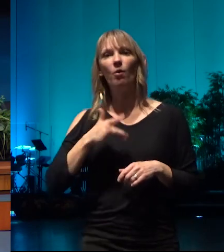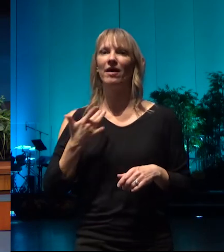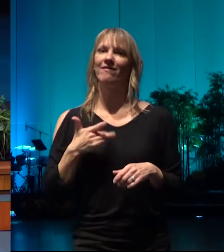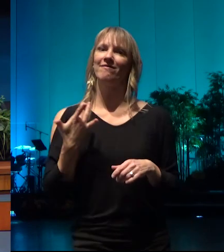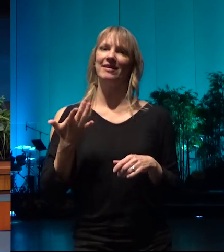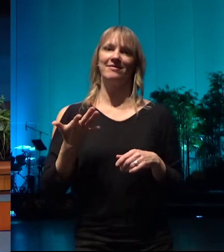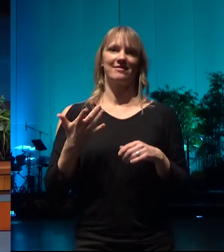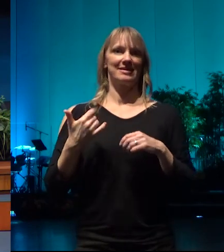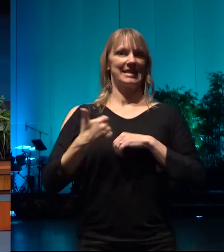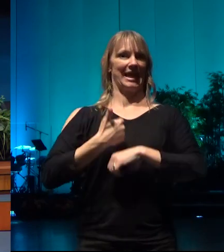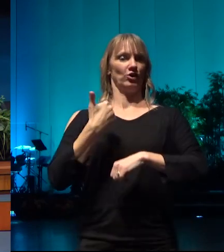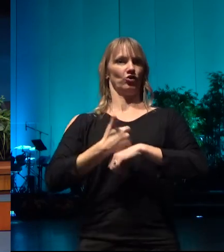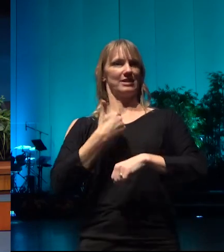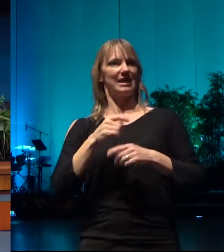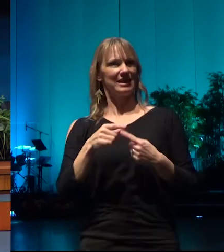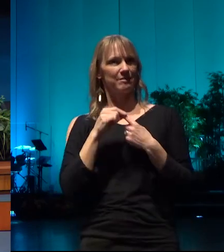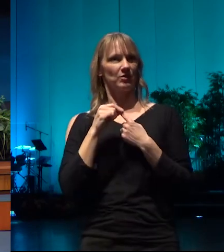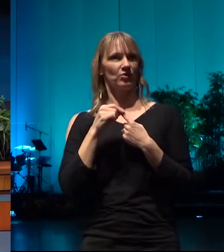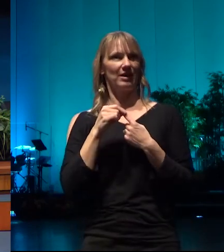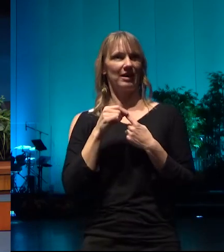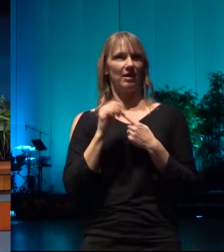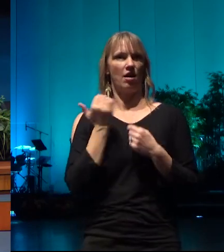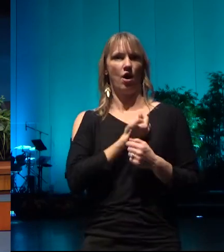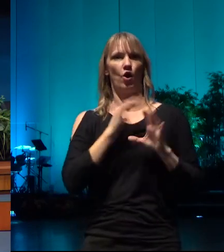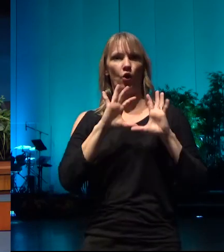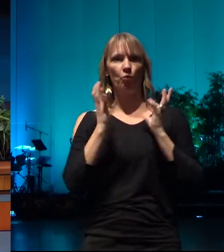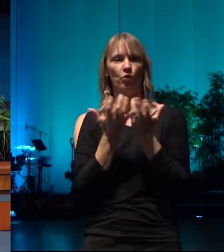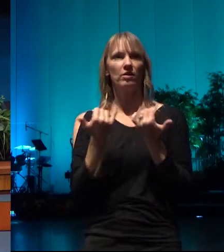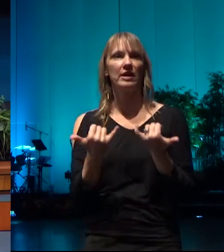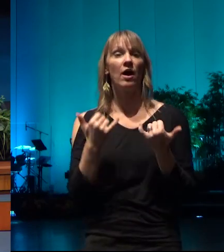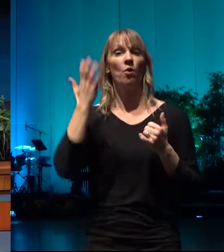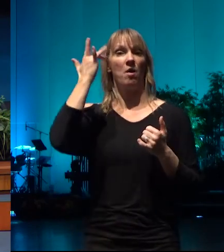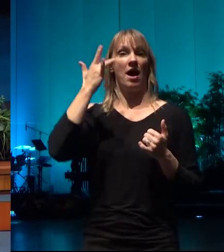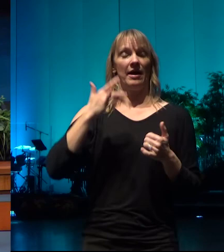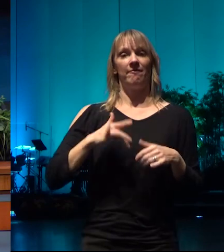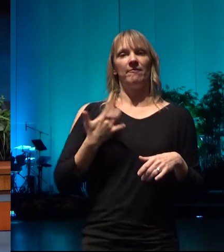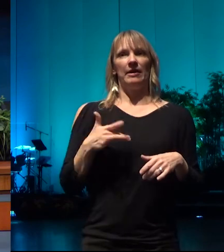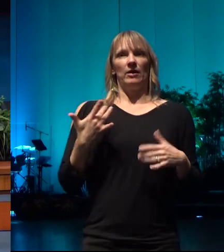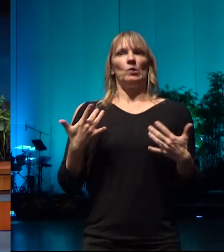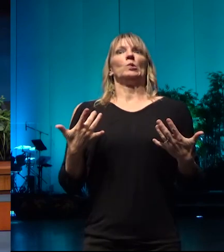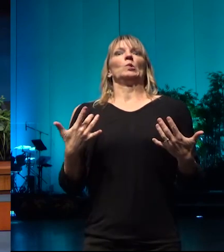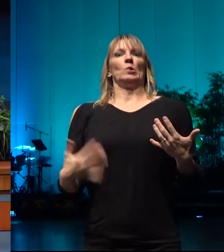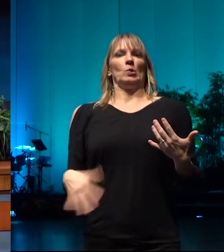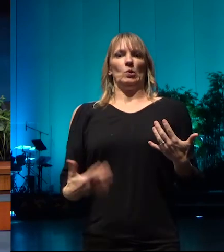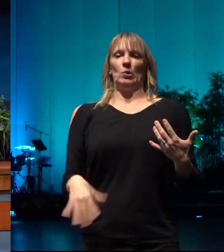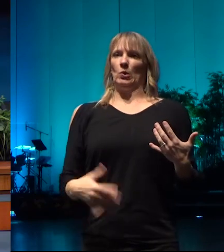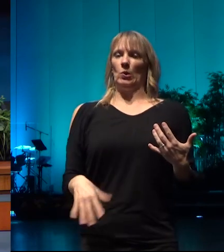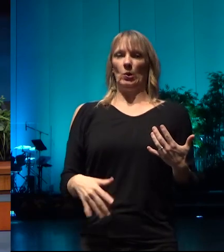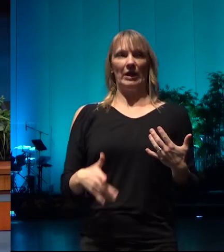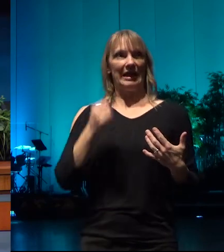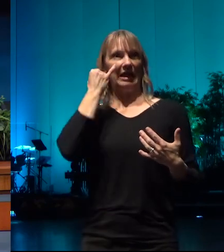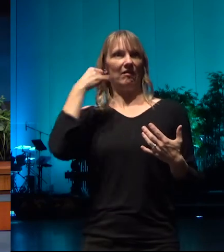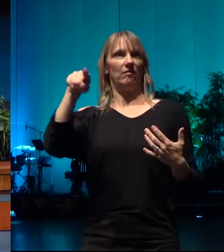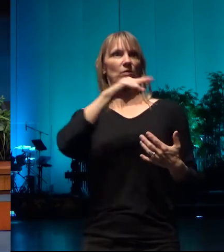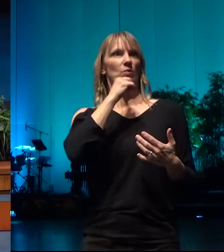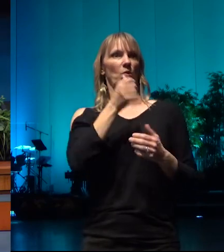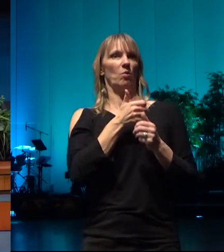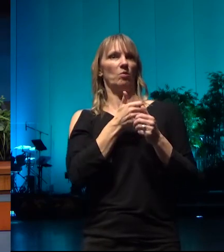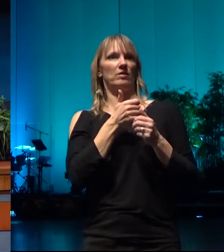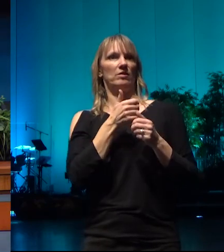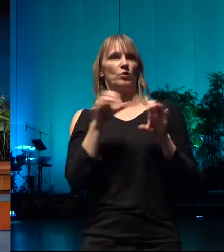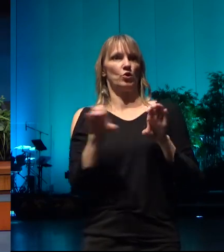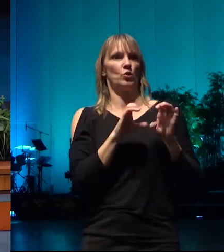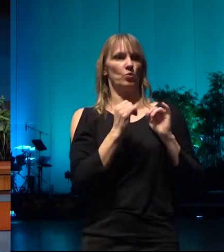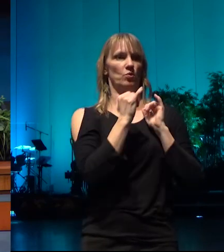the virus could proliferate. You know, we could get each other sick. The world could fall apart. Democracy could die. We've got